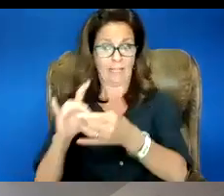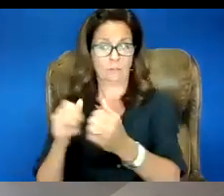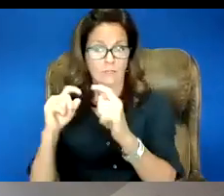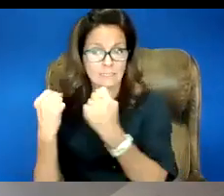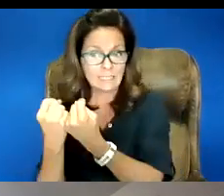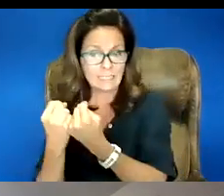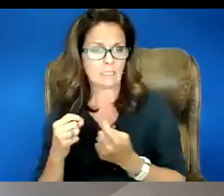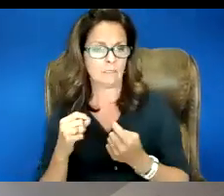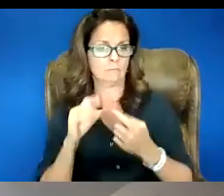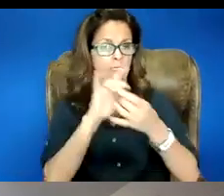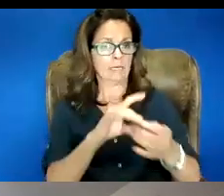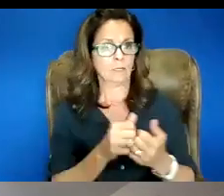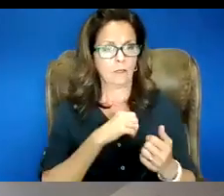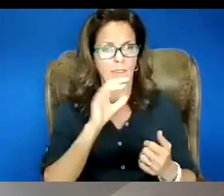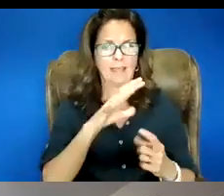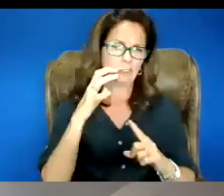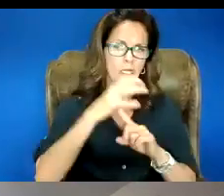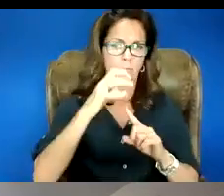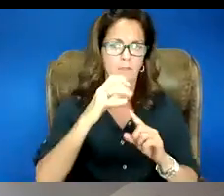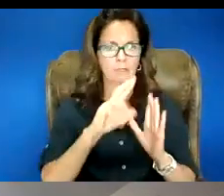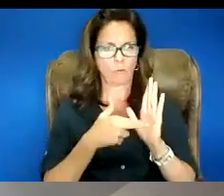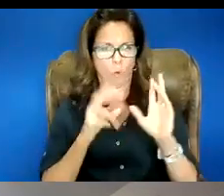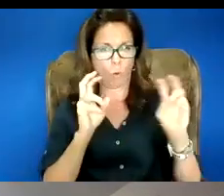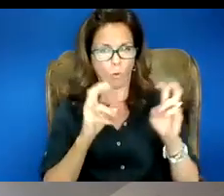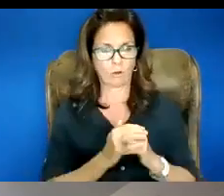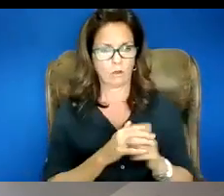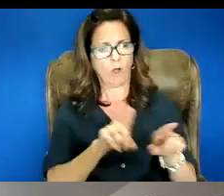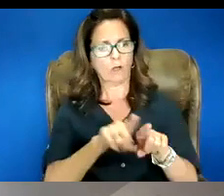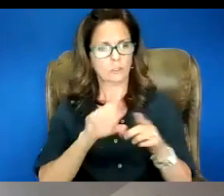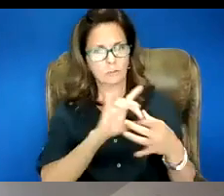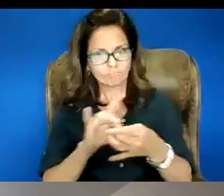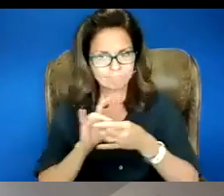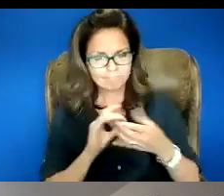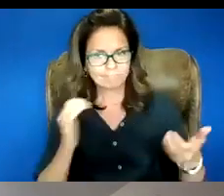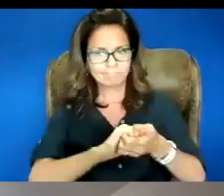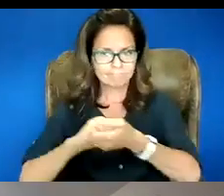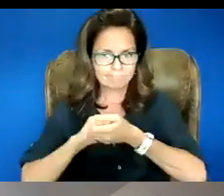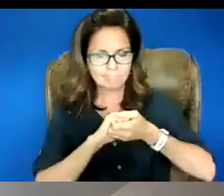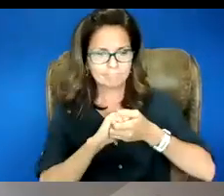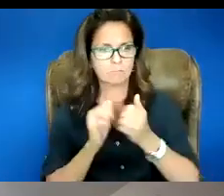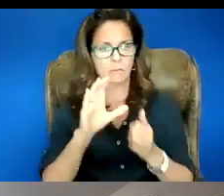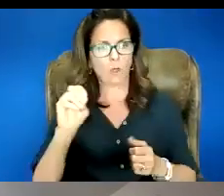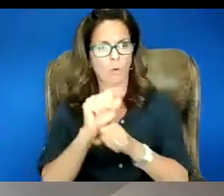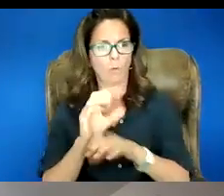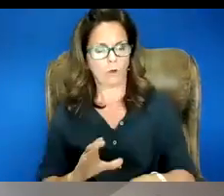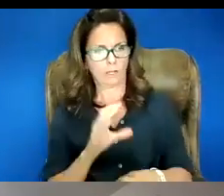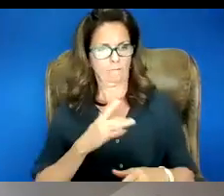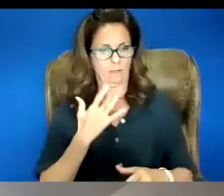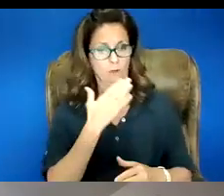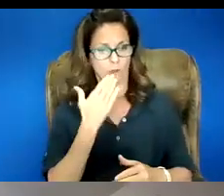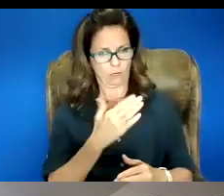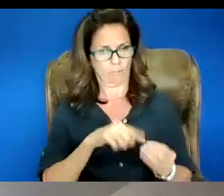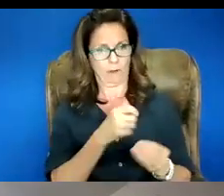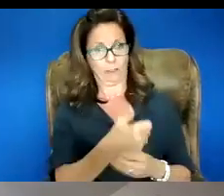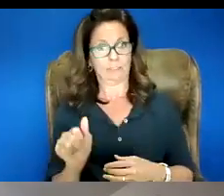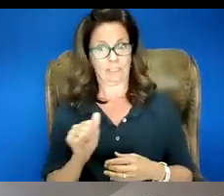role, and also just with your coworkers and feeling good about yourself and working. Well, when